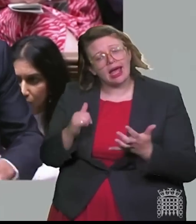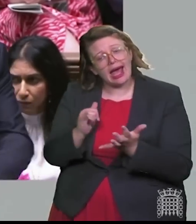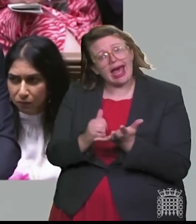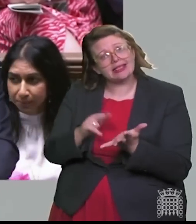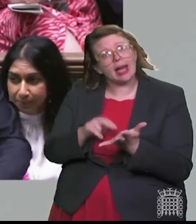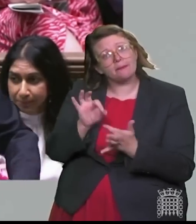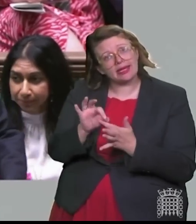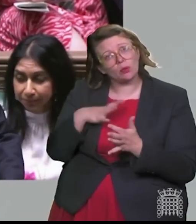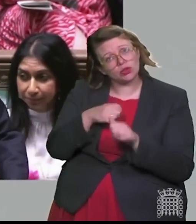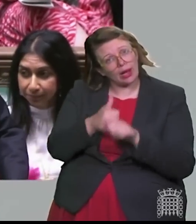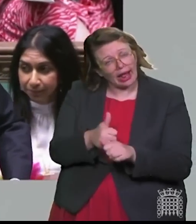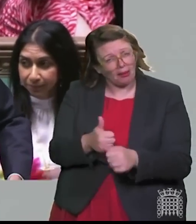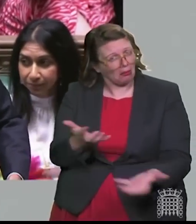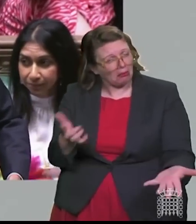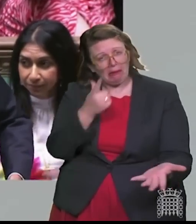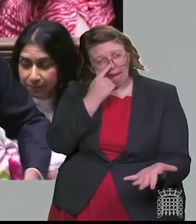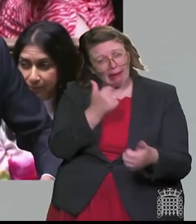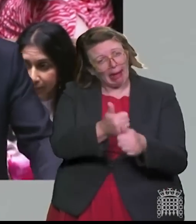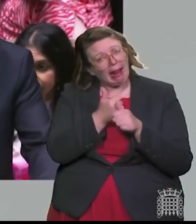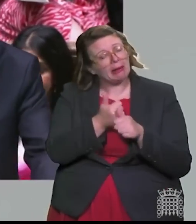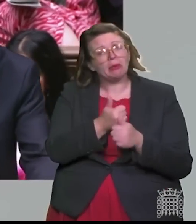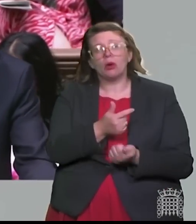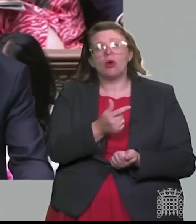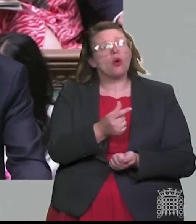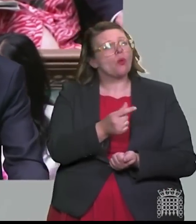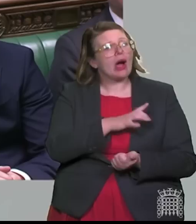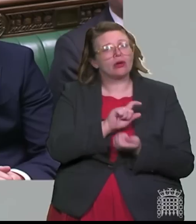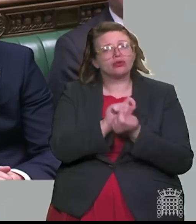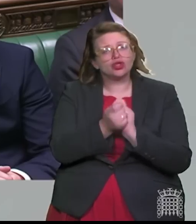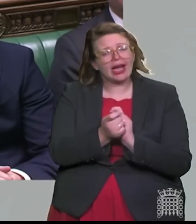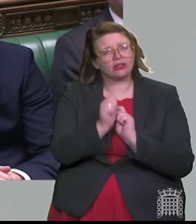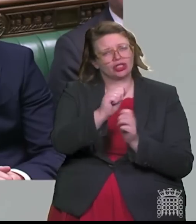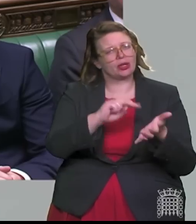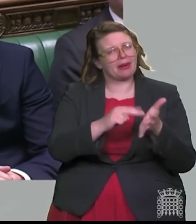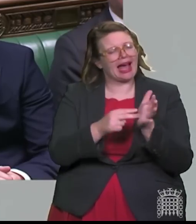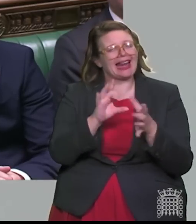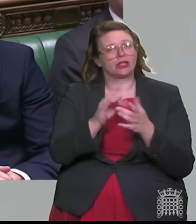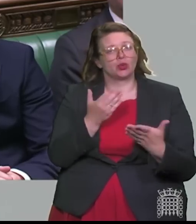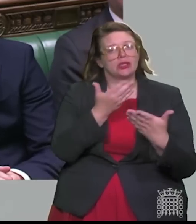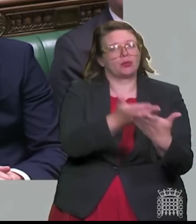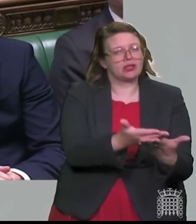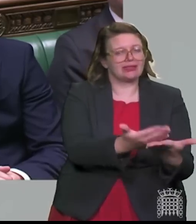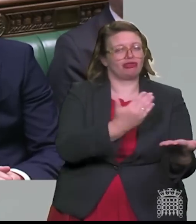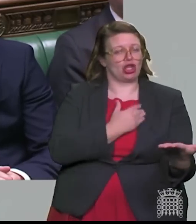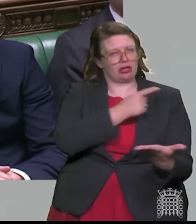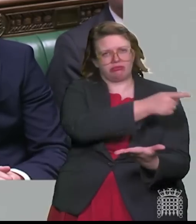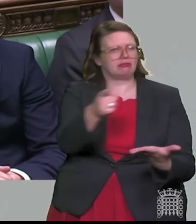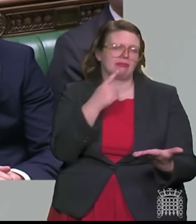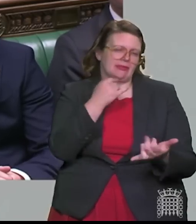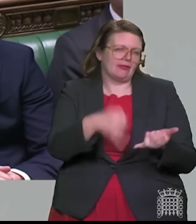wanted to do their bit, maybe that they could reconsider their deposit return scheme, which has been, it's very clear what people have said.